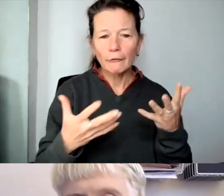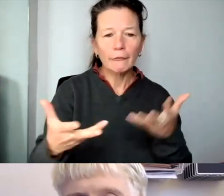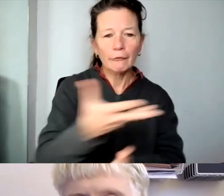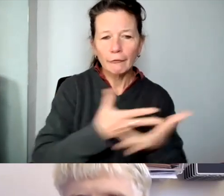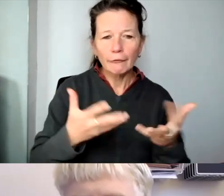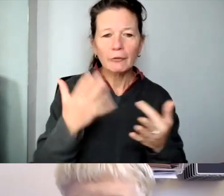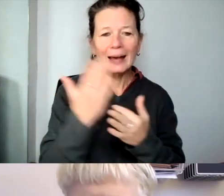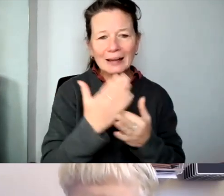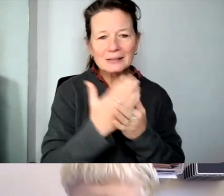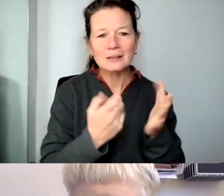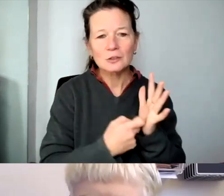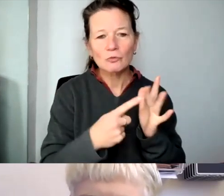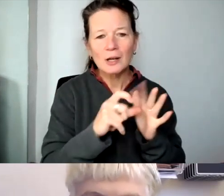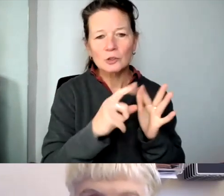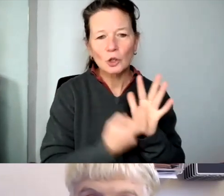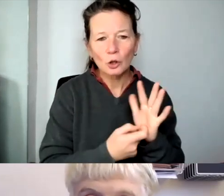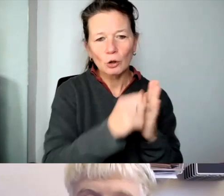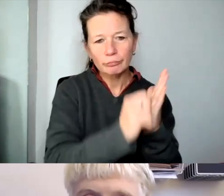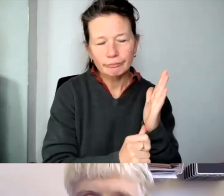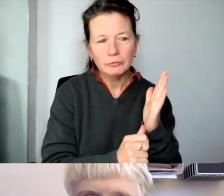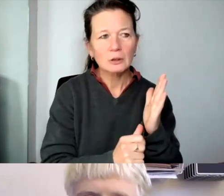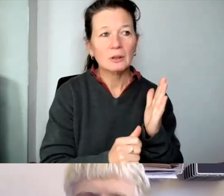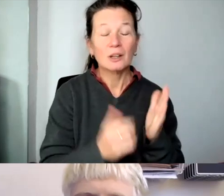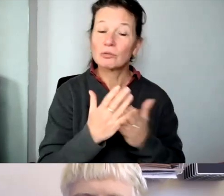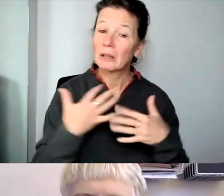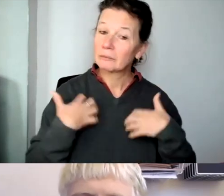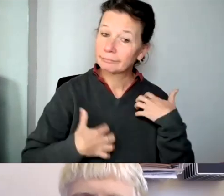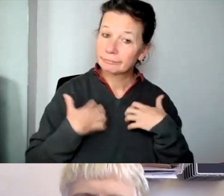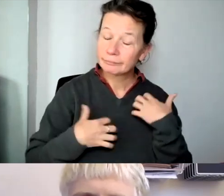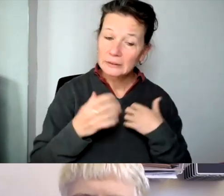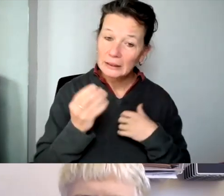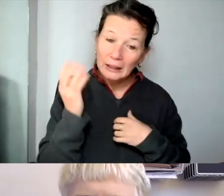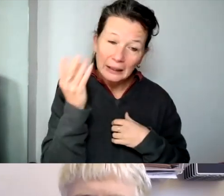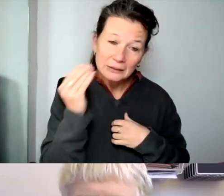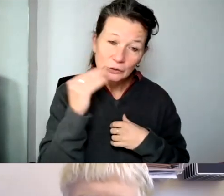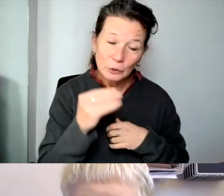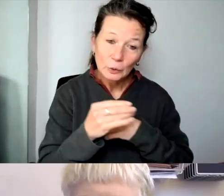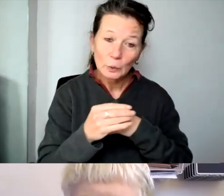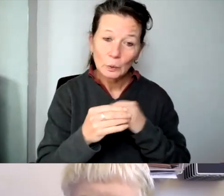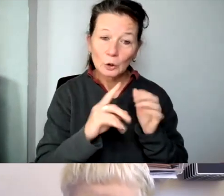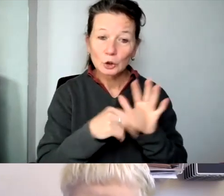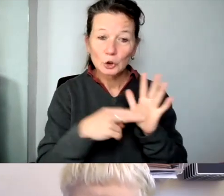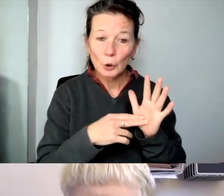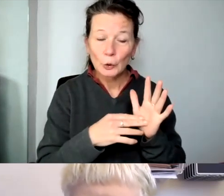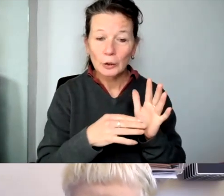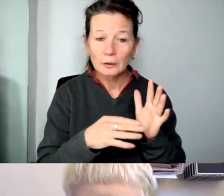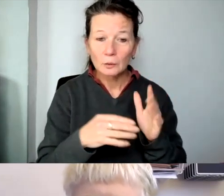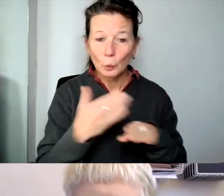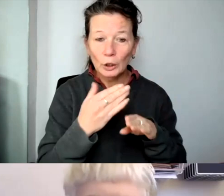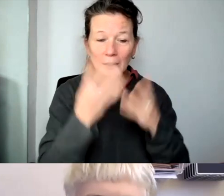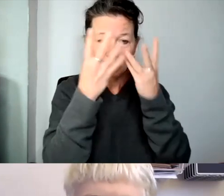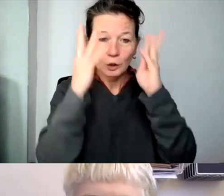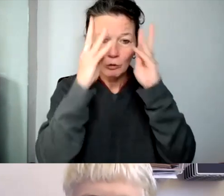access riders. And it was really, really fascinating to listen to John Merriman talk about his work at Crown Lane